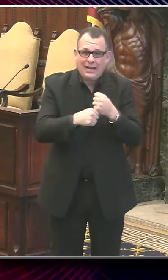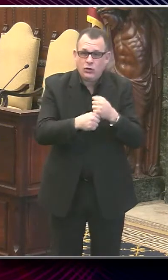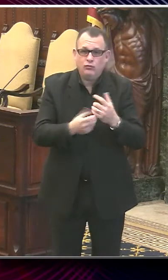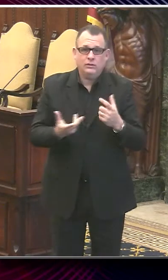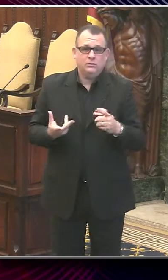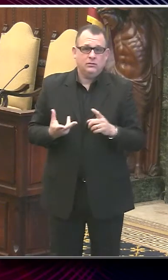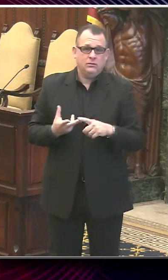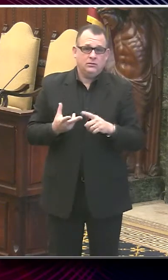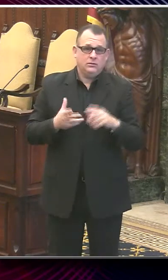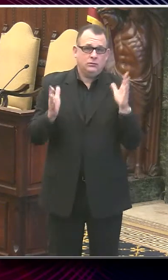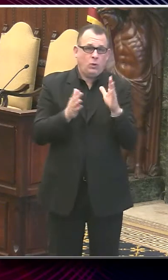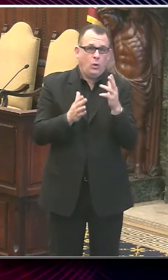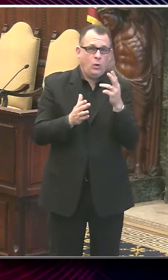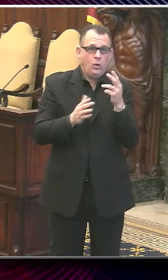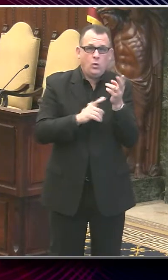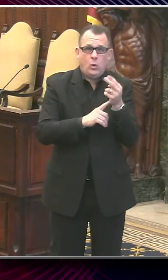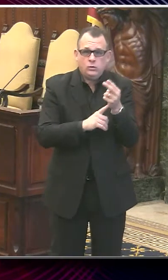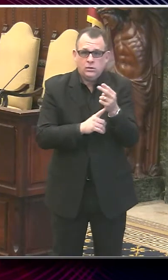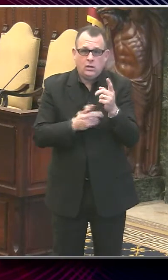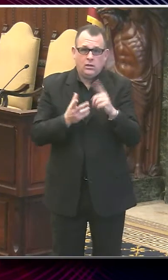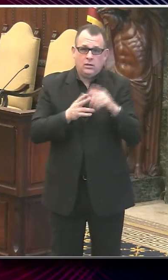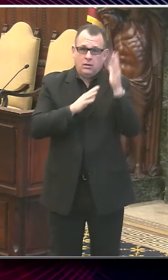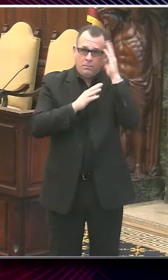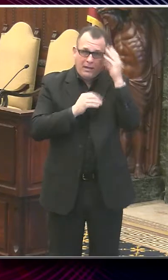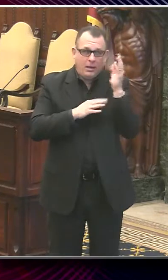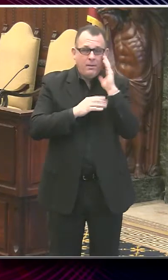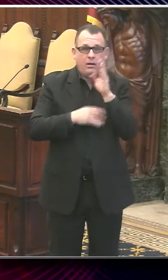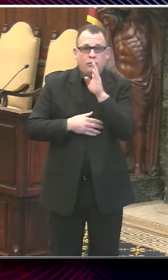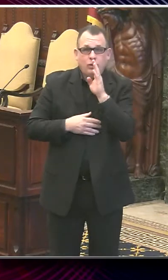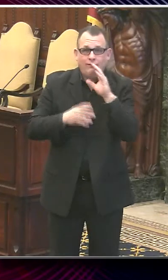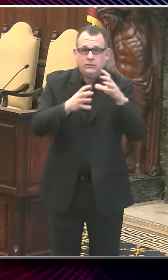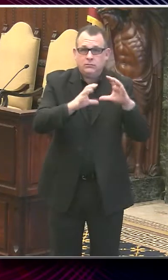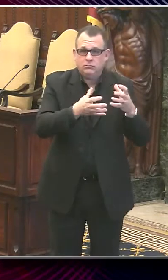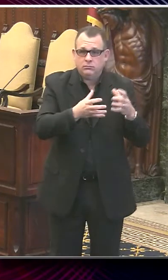breakfasts. Businesses can apply at